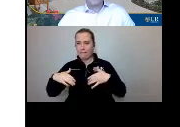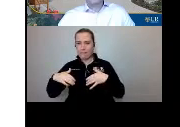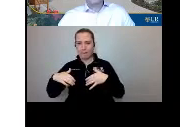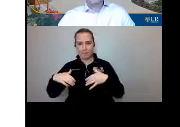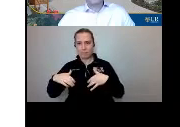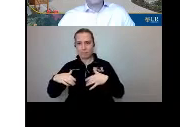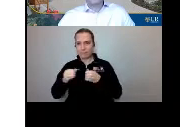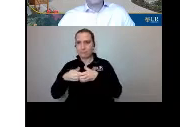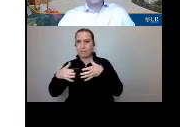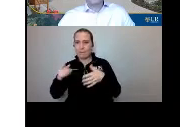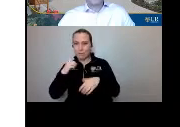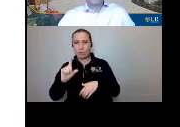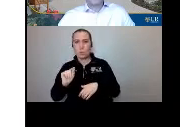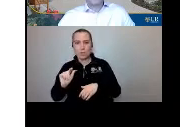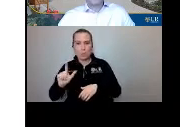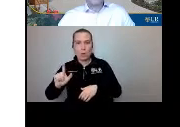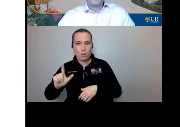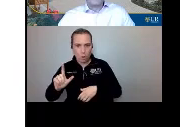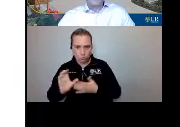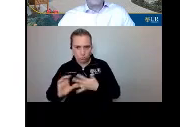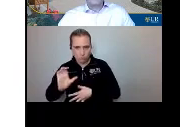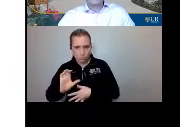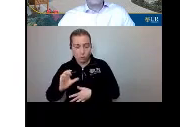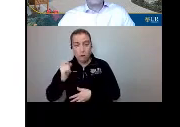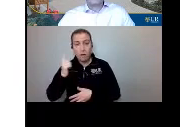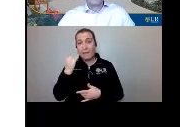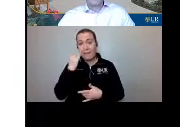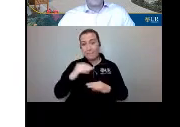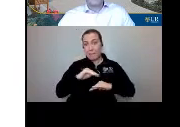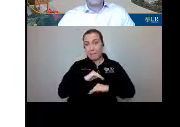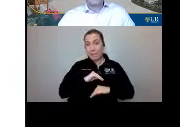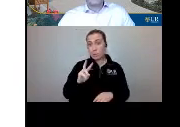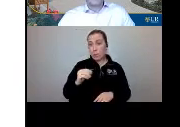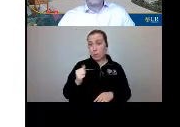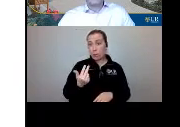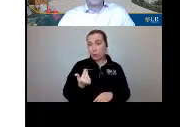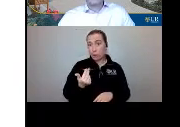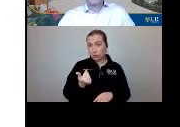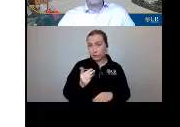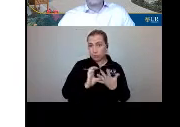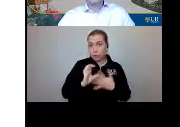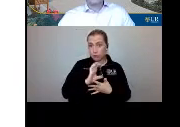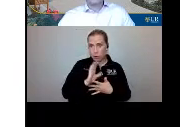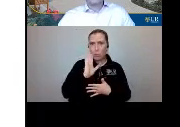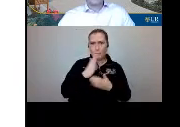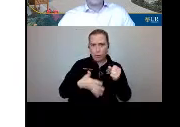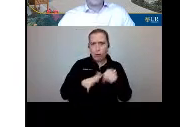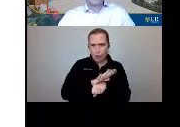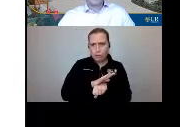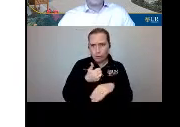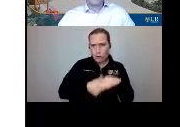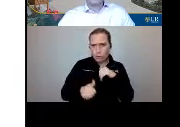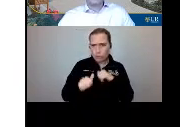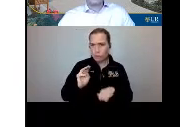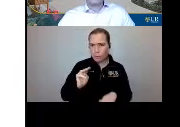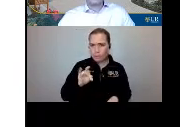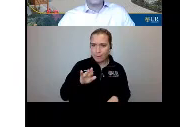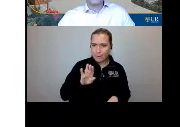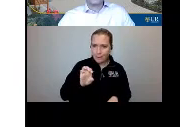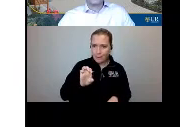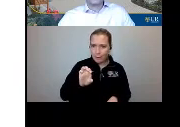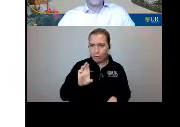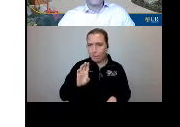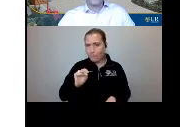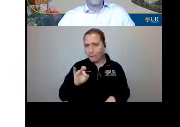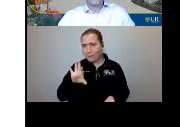criteria. If your patients meet the 2013 criteria, they are covered by CMS. So there is an out-of-pocket cost at our institution.